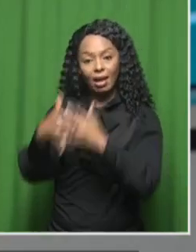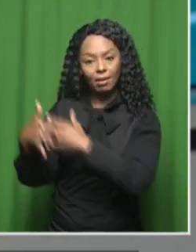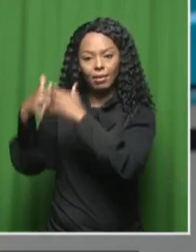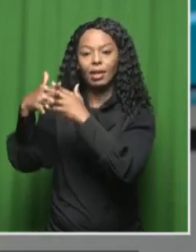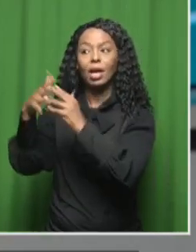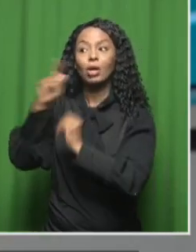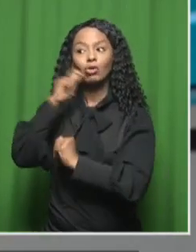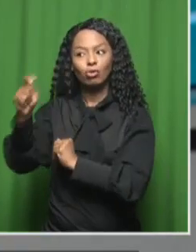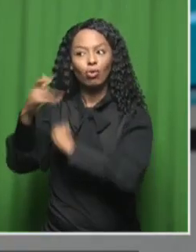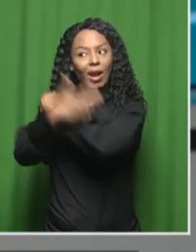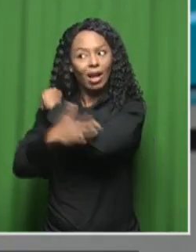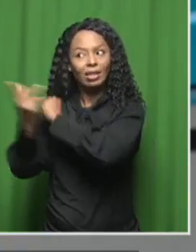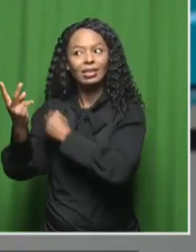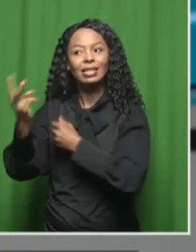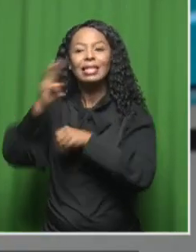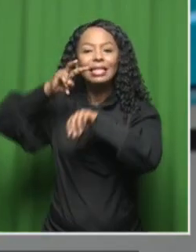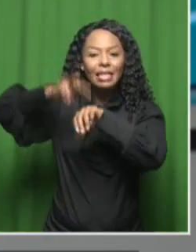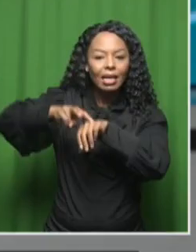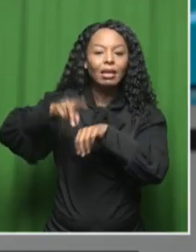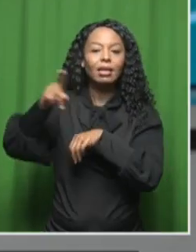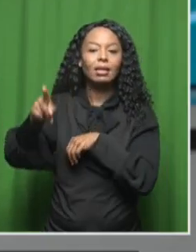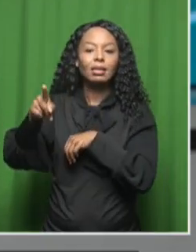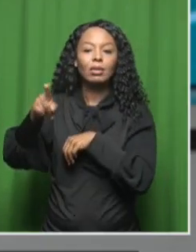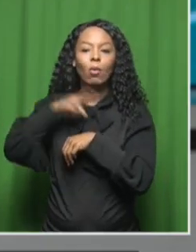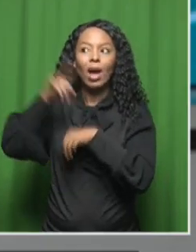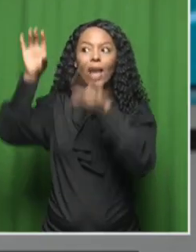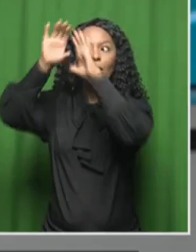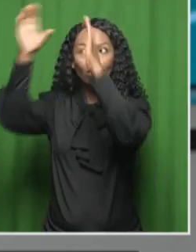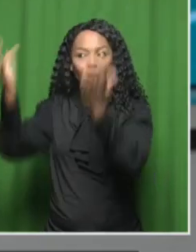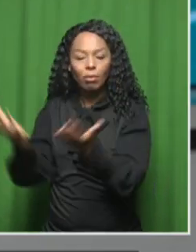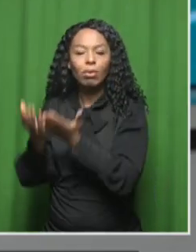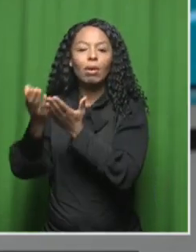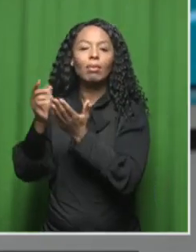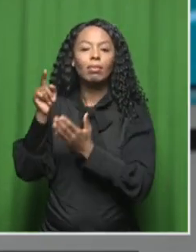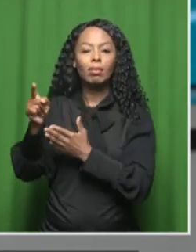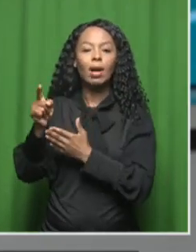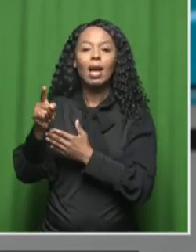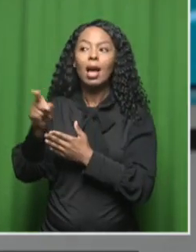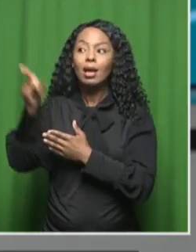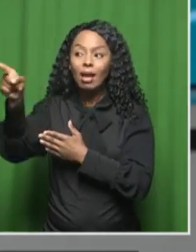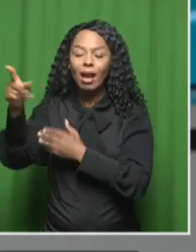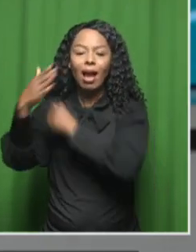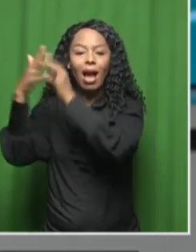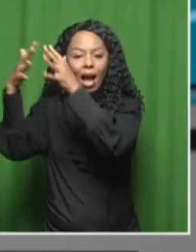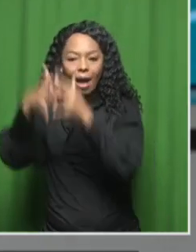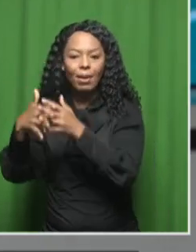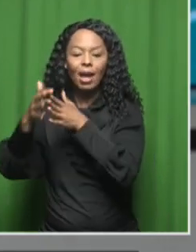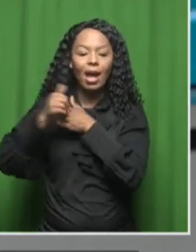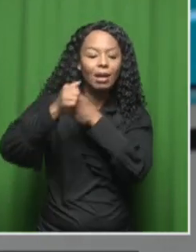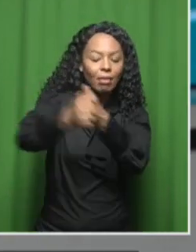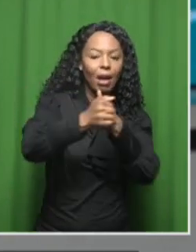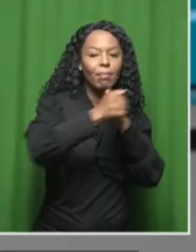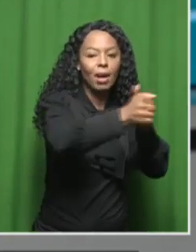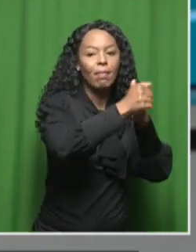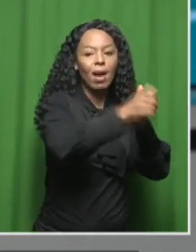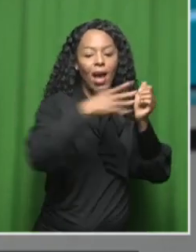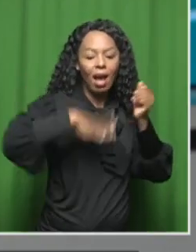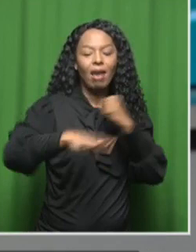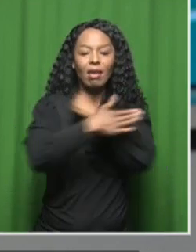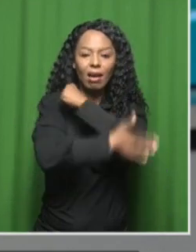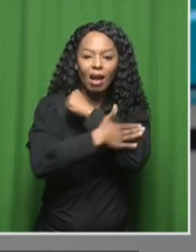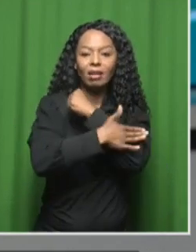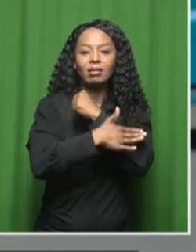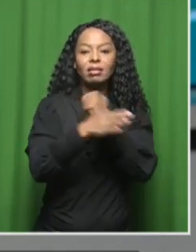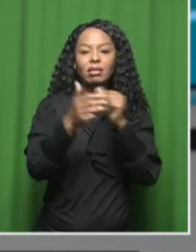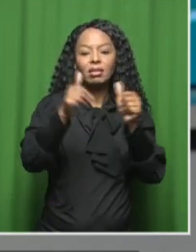needed. It's needed as a global leader in terms of slowing down global warming and in terms